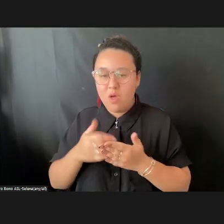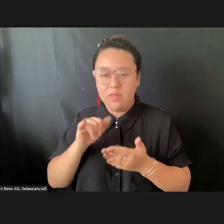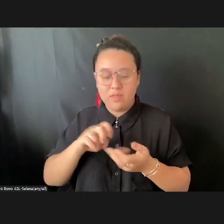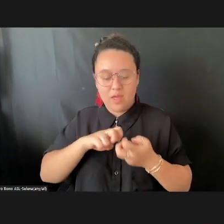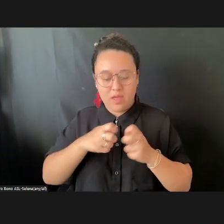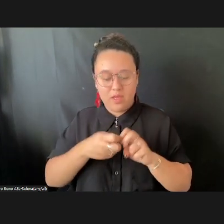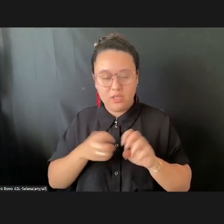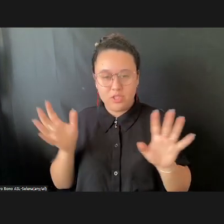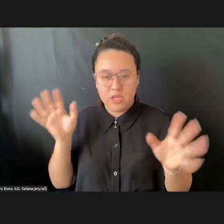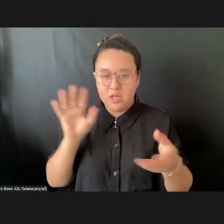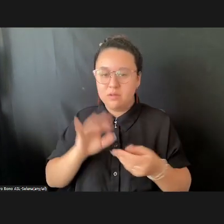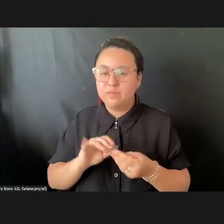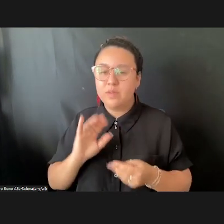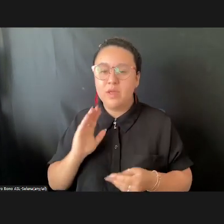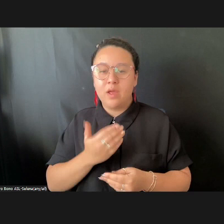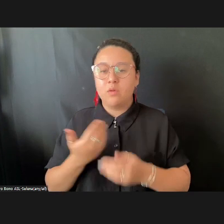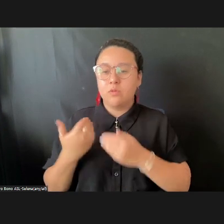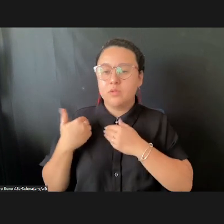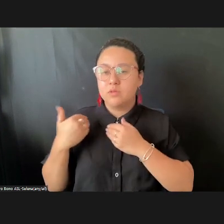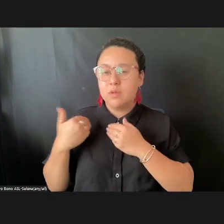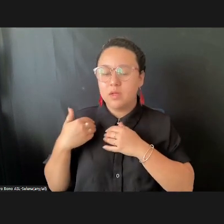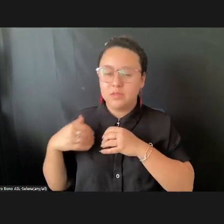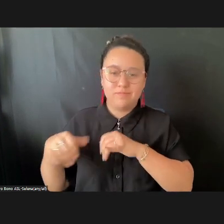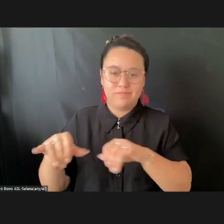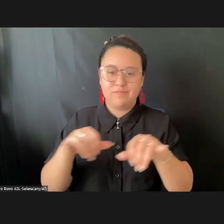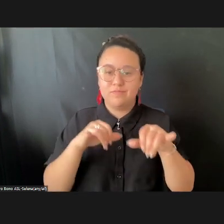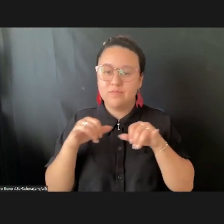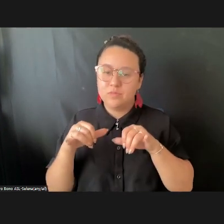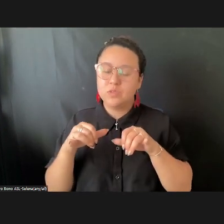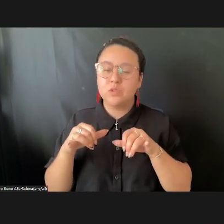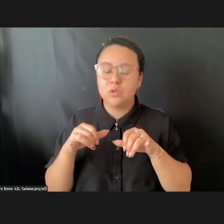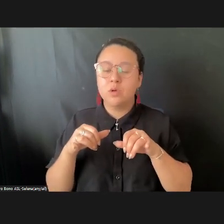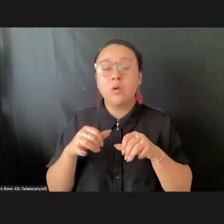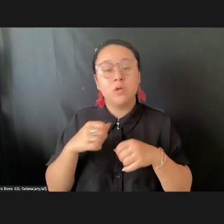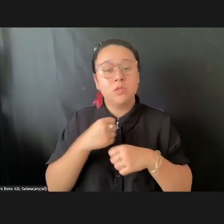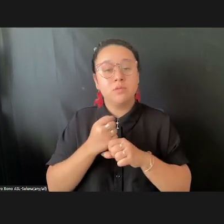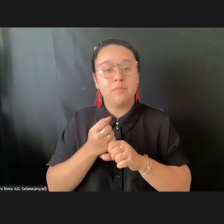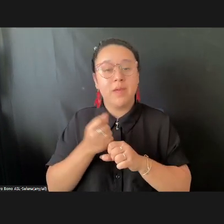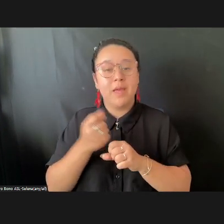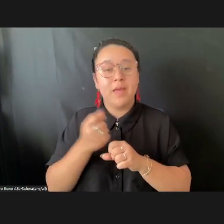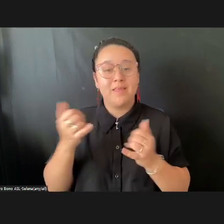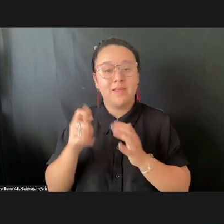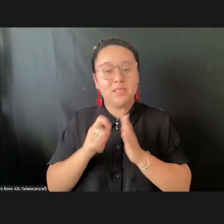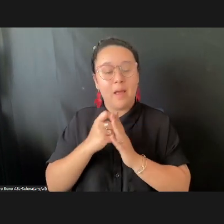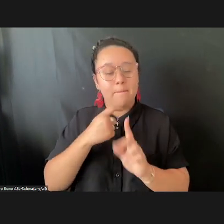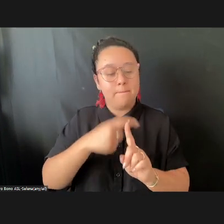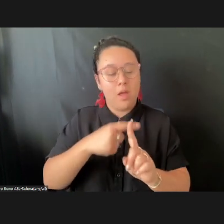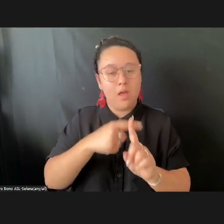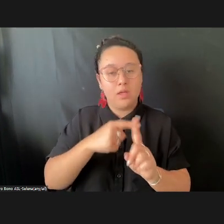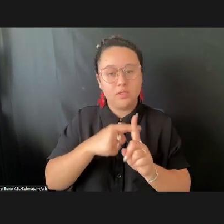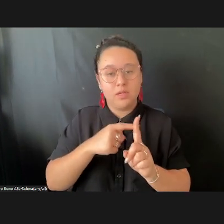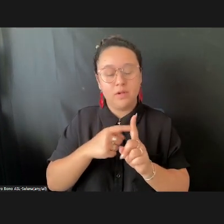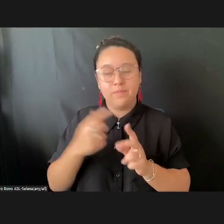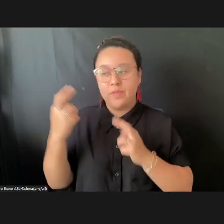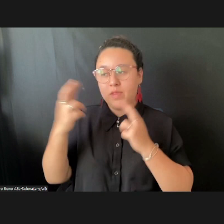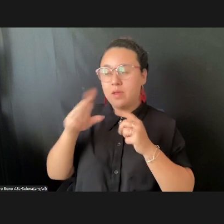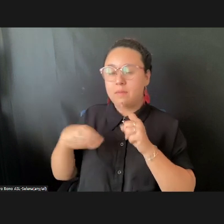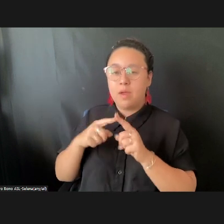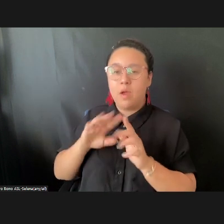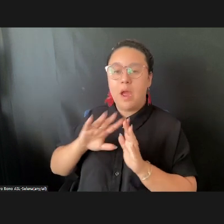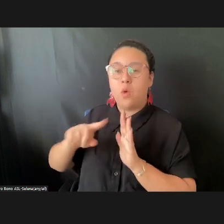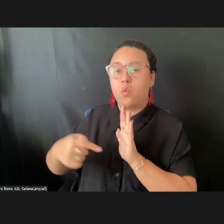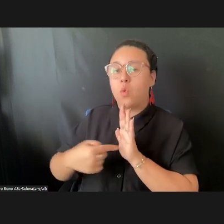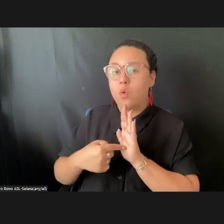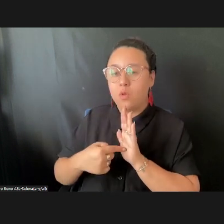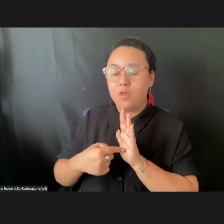shared responsibility to make good of this time and for each of us to consider our roles in reconciliation, decolonization, and